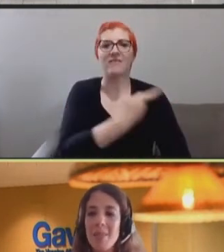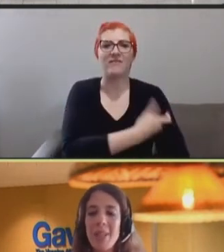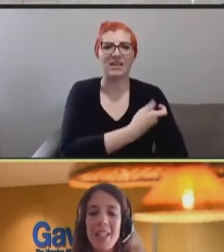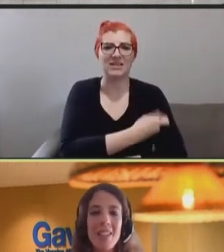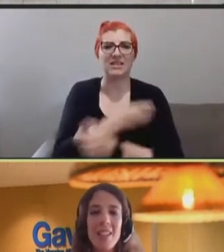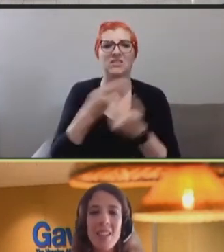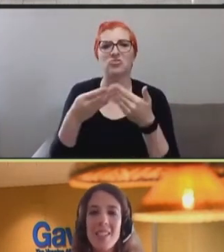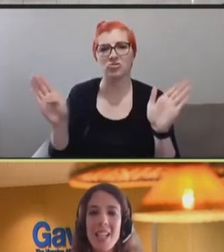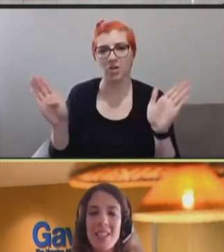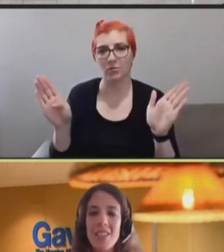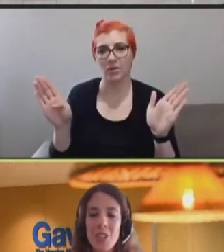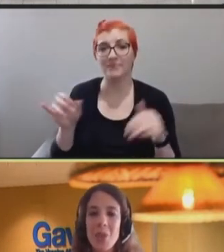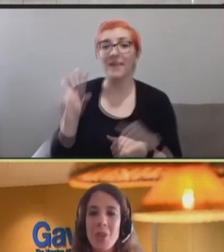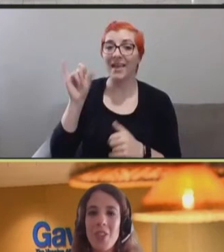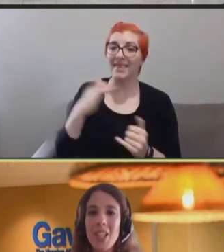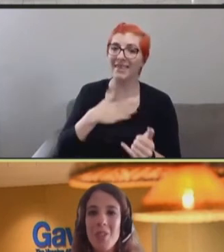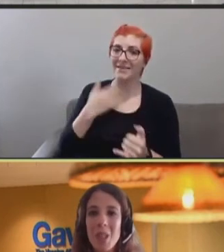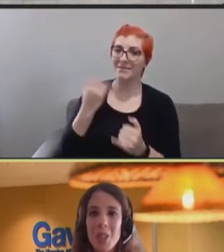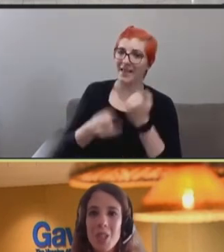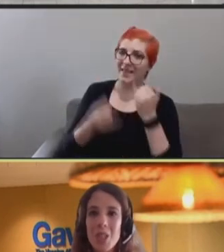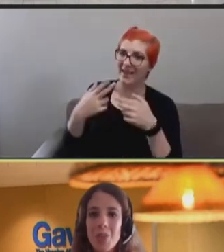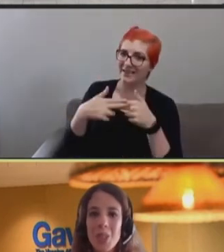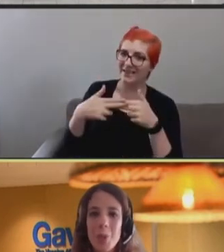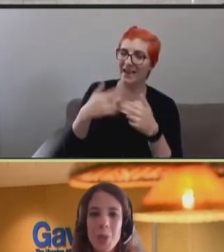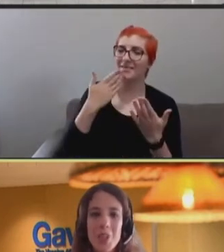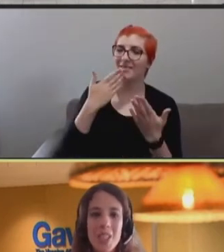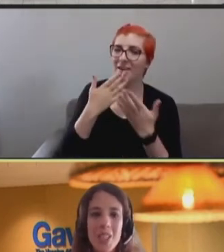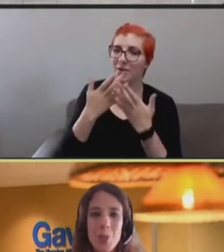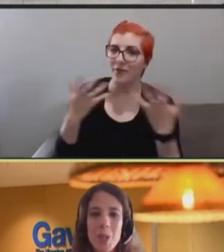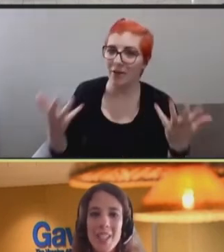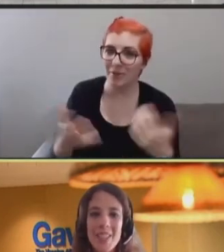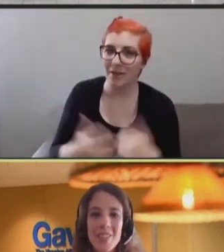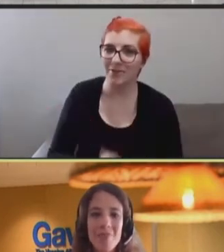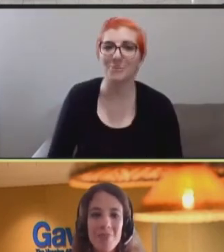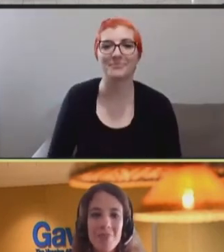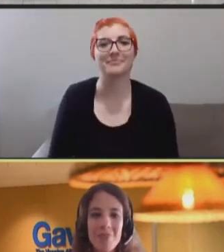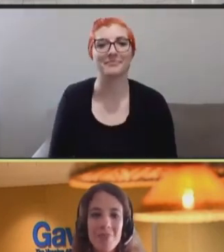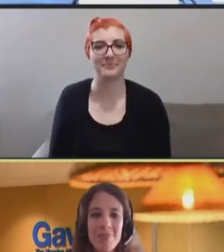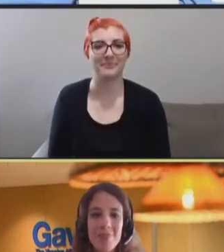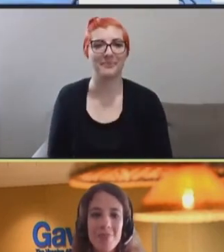So that's my last slide. So thank you very much for the opportunity to present.